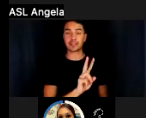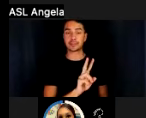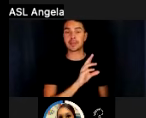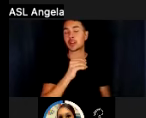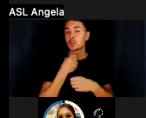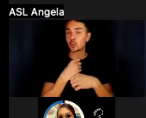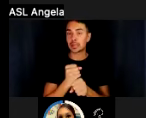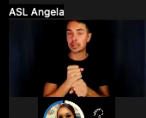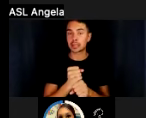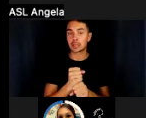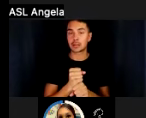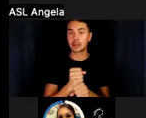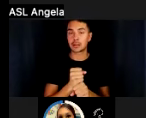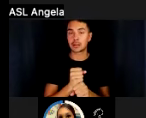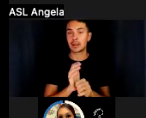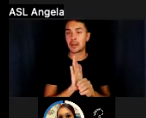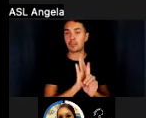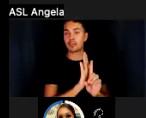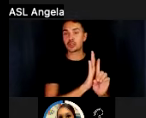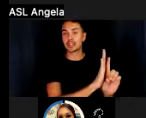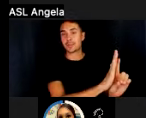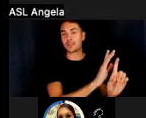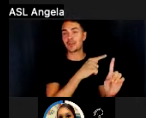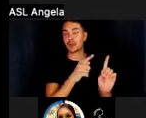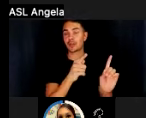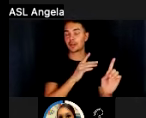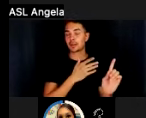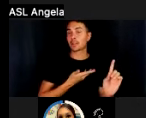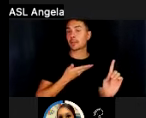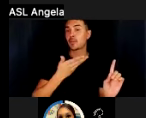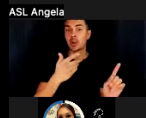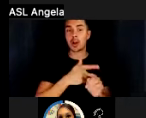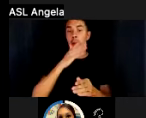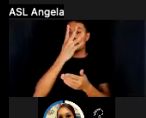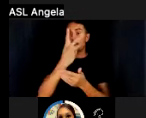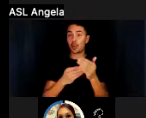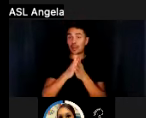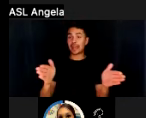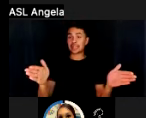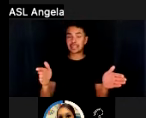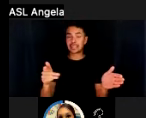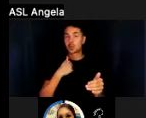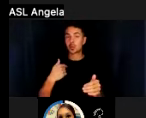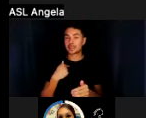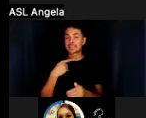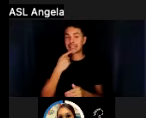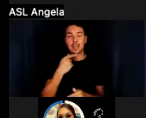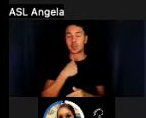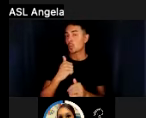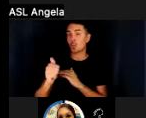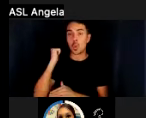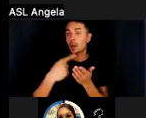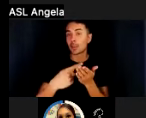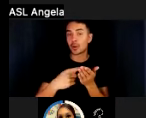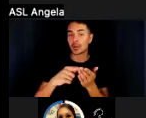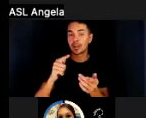of pushing them from coming forward. So on both ends, we're saying we're not going to talk about the offenders